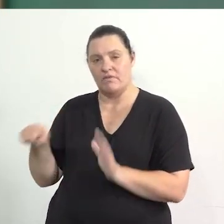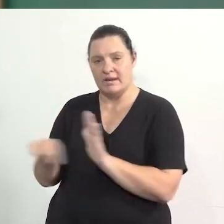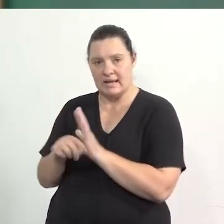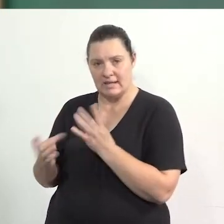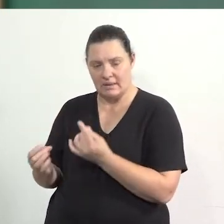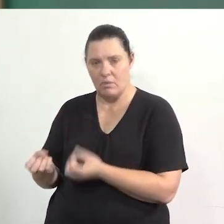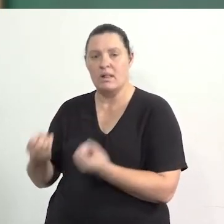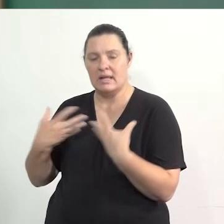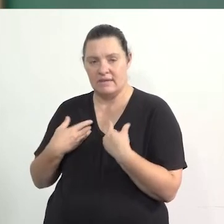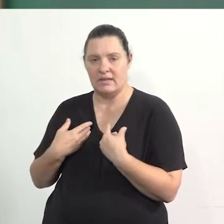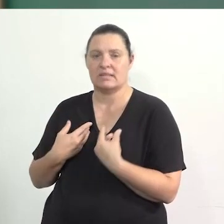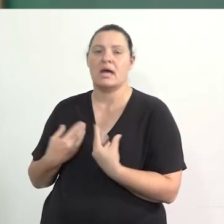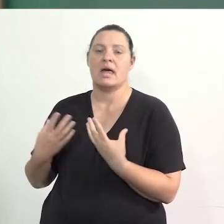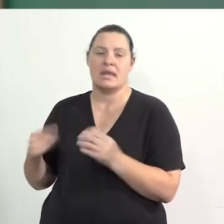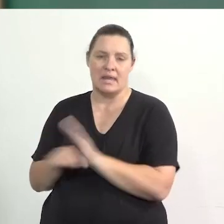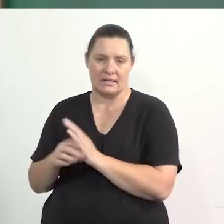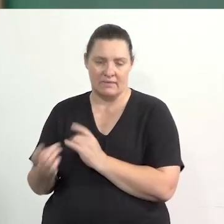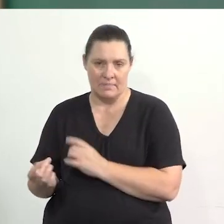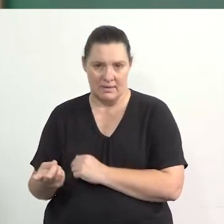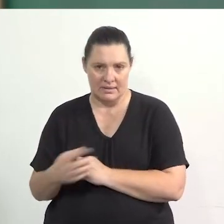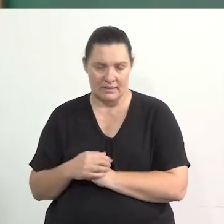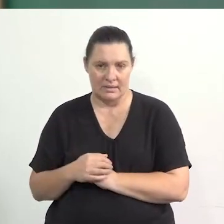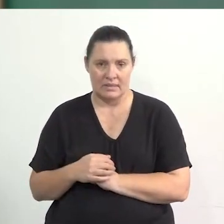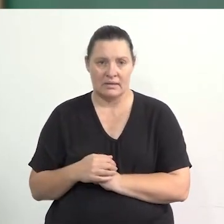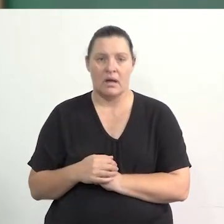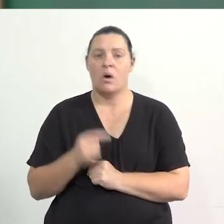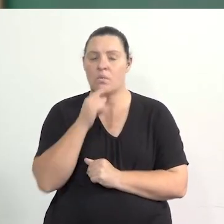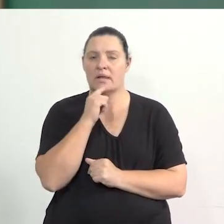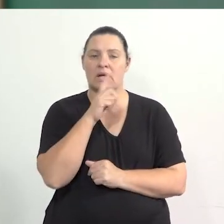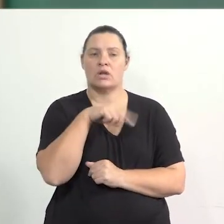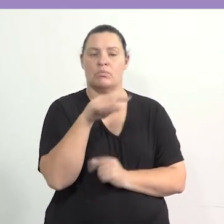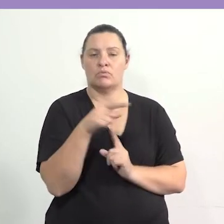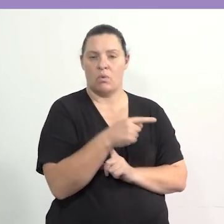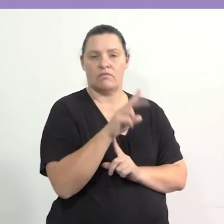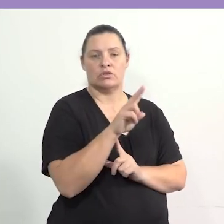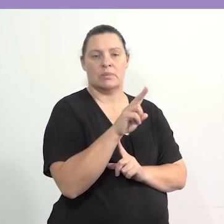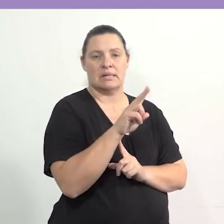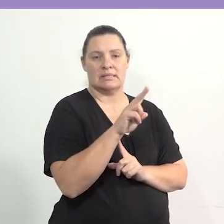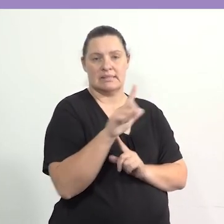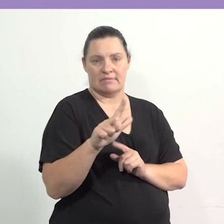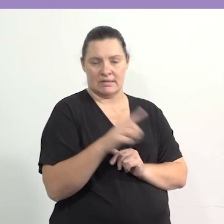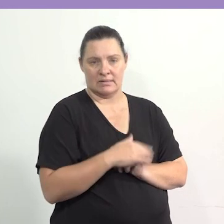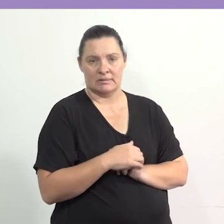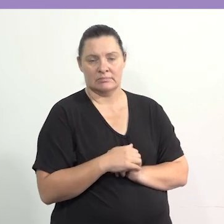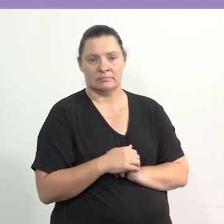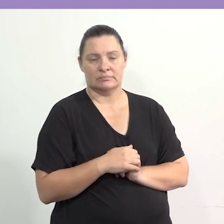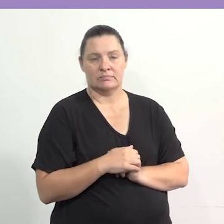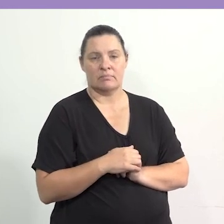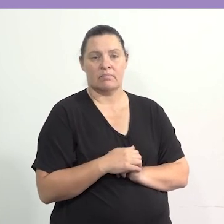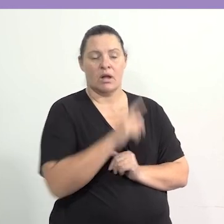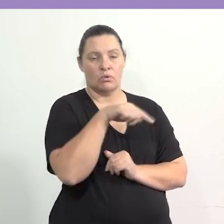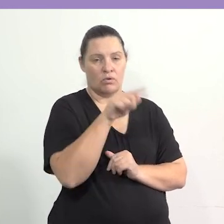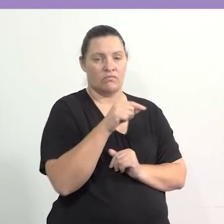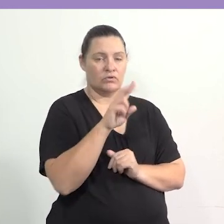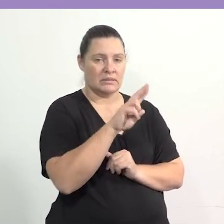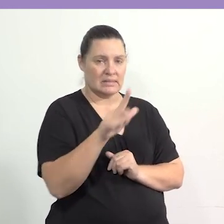of a negative number will give us a negative number. So what is the cube root of 27? The cube